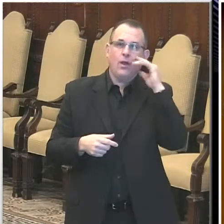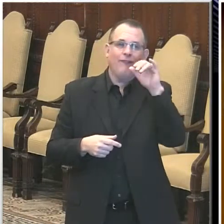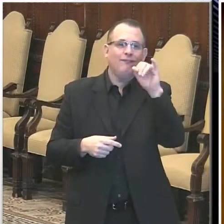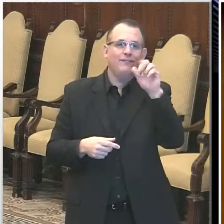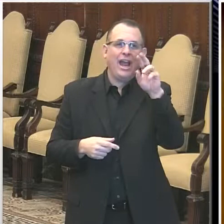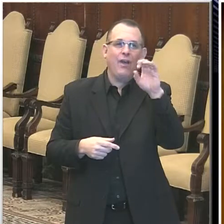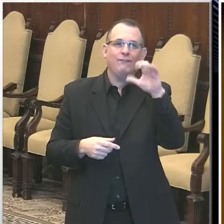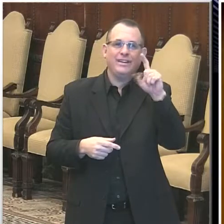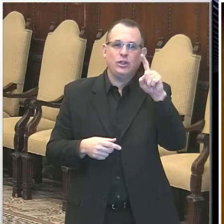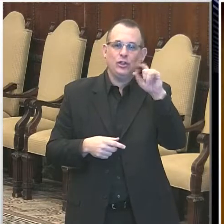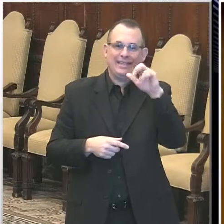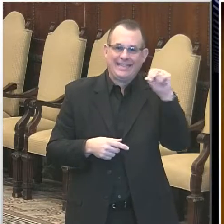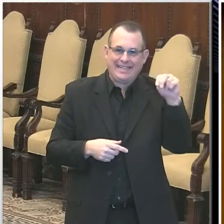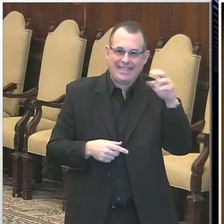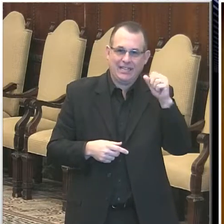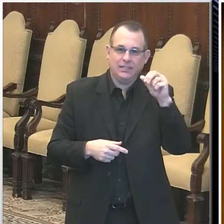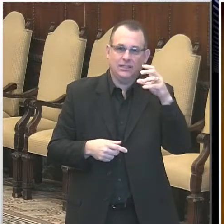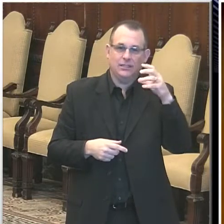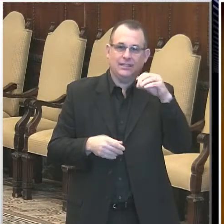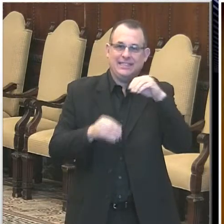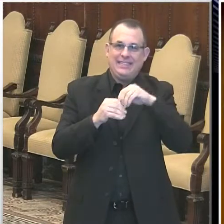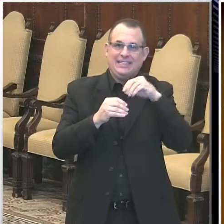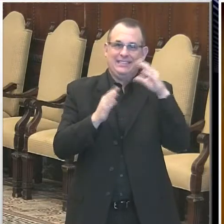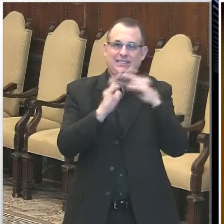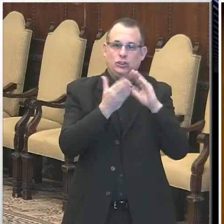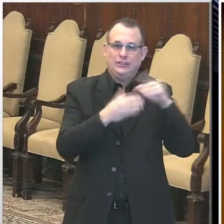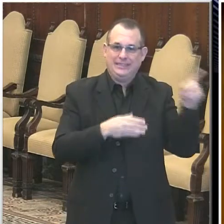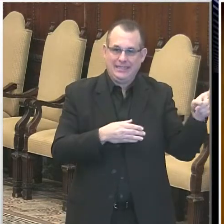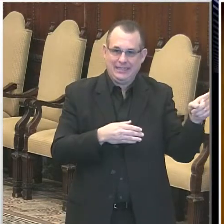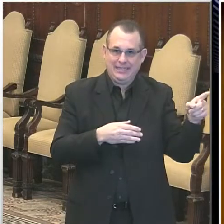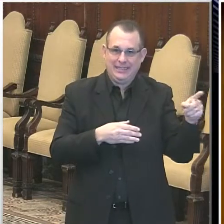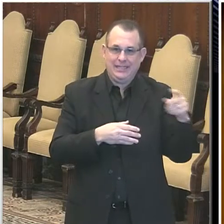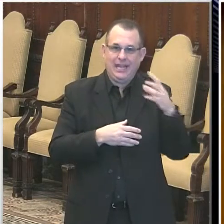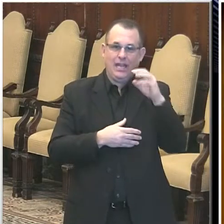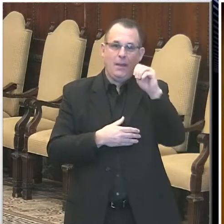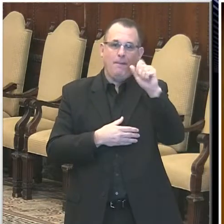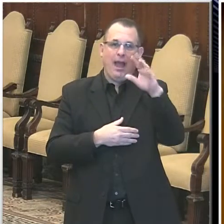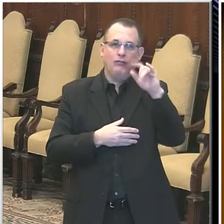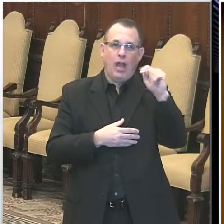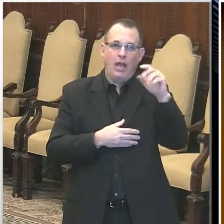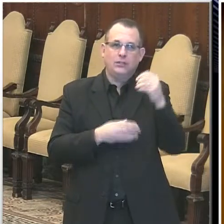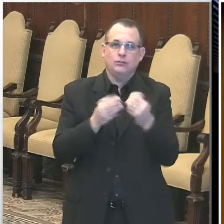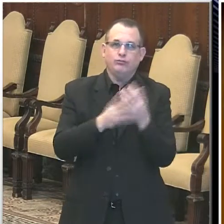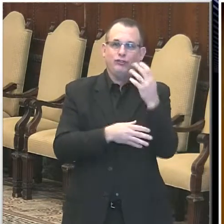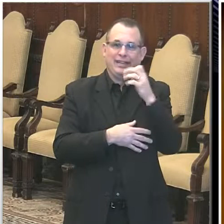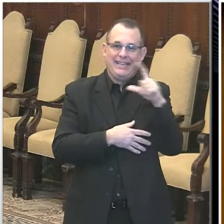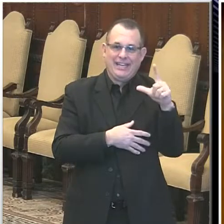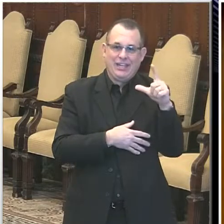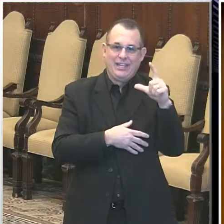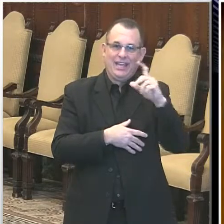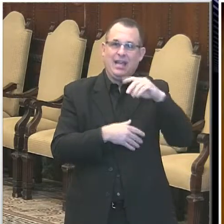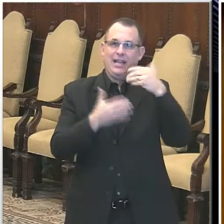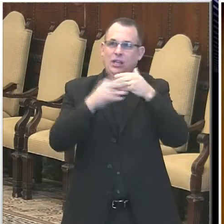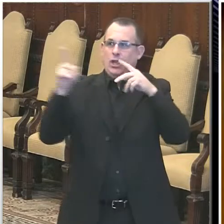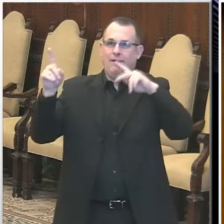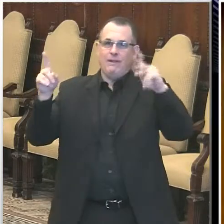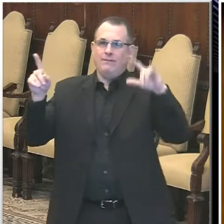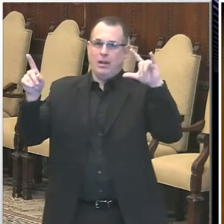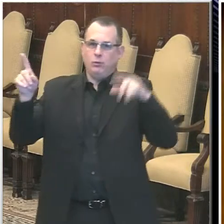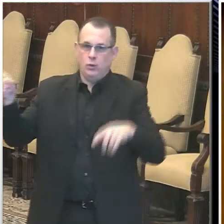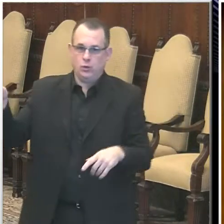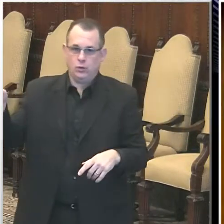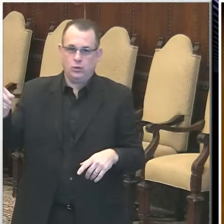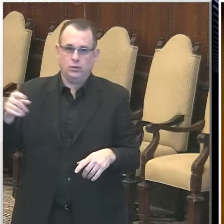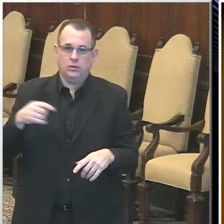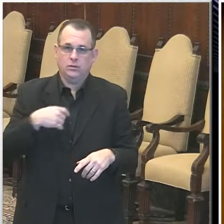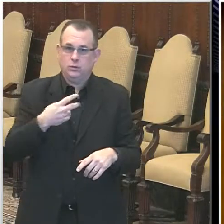by Marriott in Center City and the Marriott Spring Hill Suites at the Philadelphia International Airport. The 2 additional sites will be